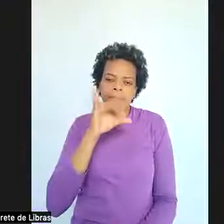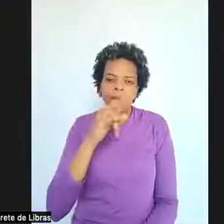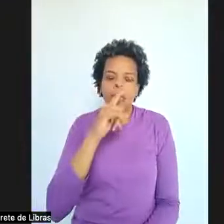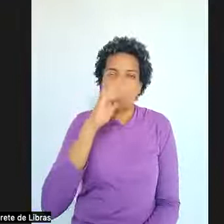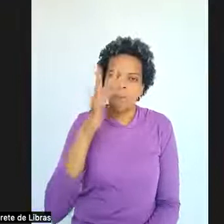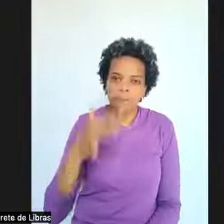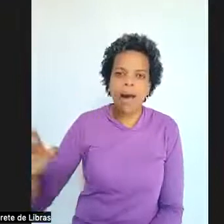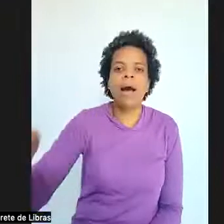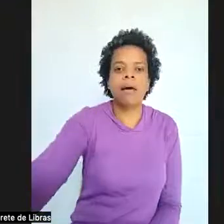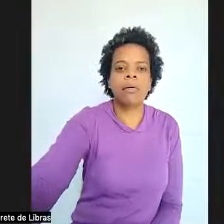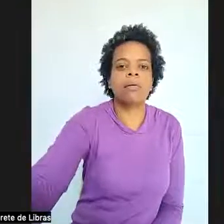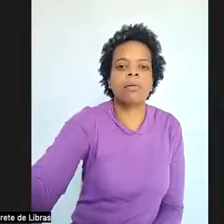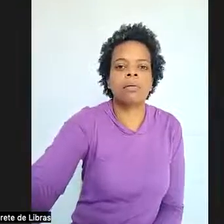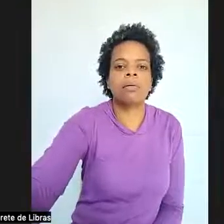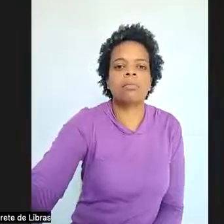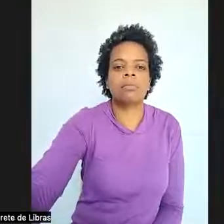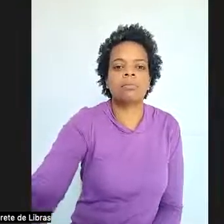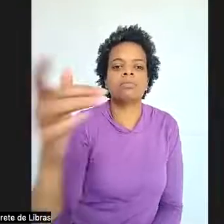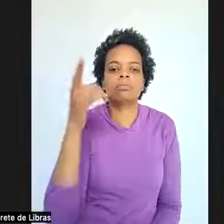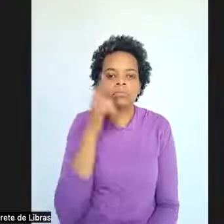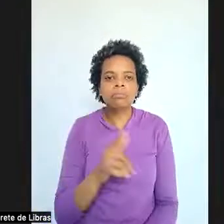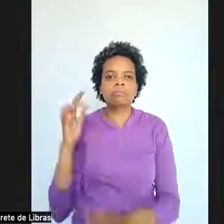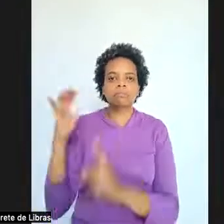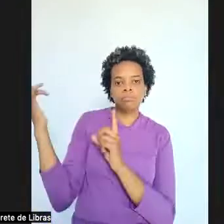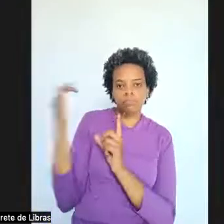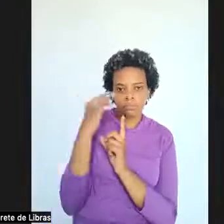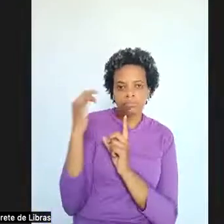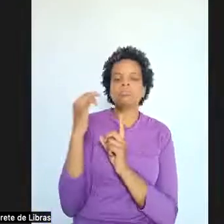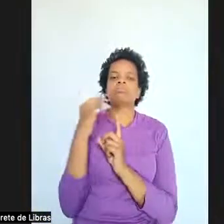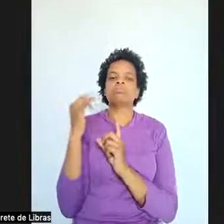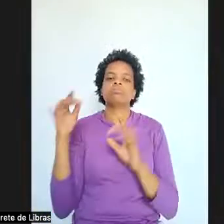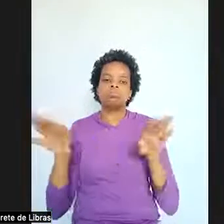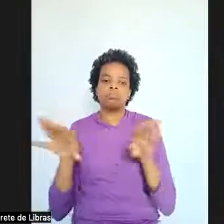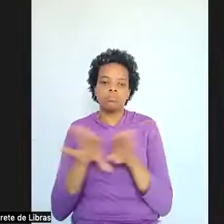Generally speaking, the pioneer projects of Biomar Networks,